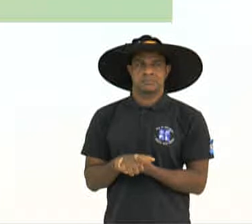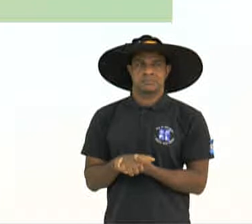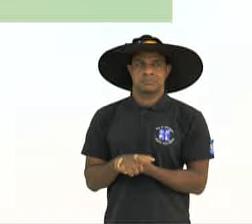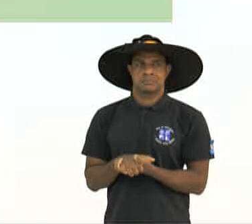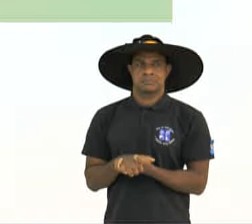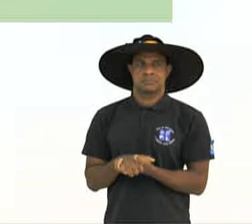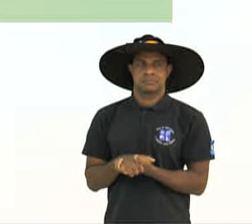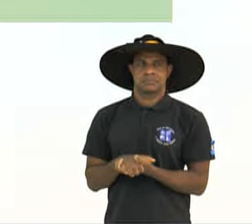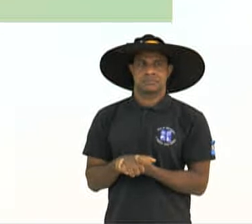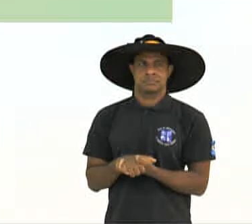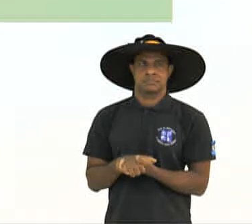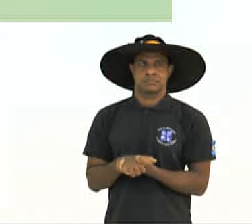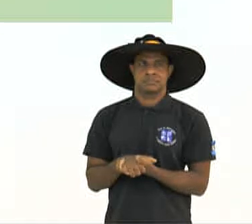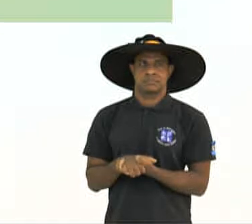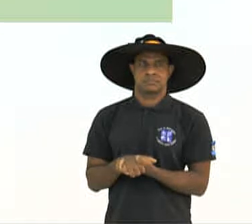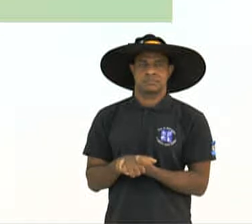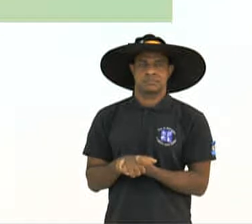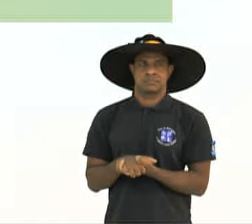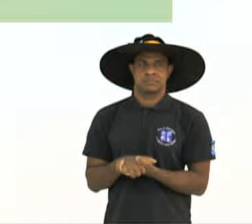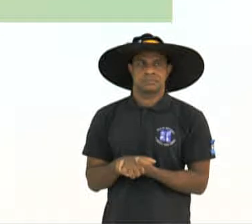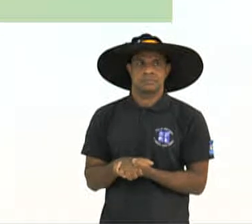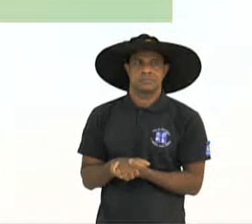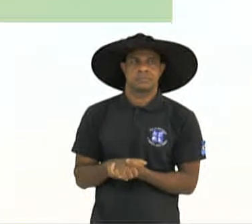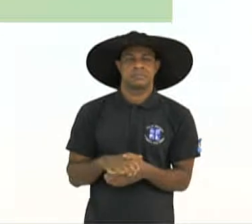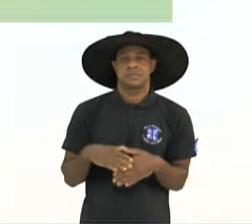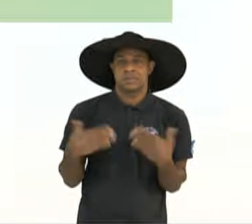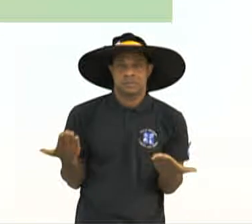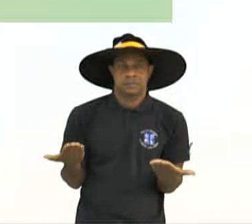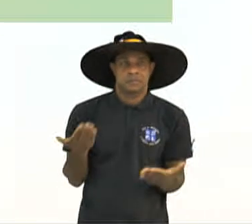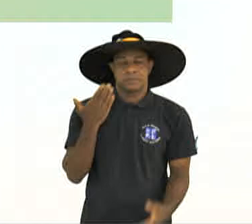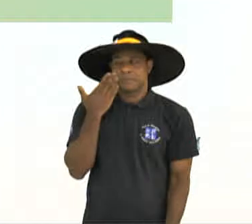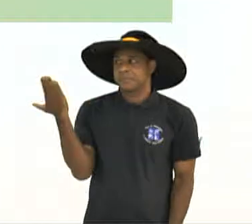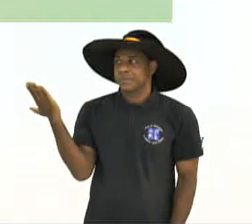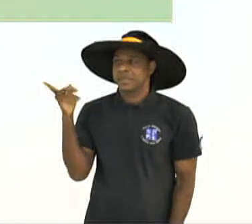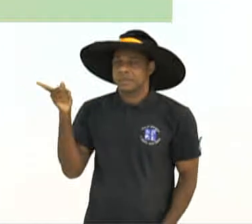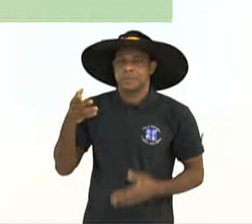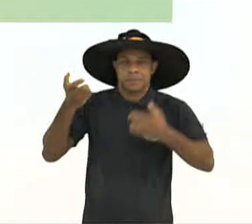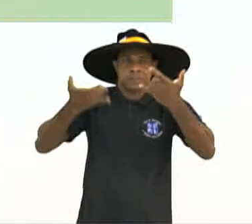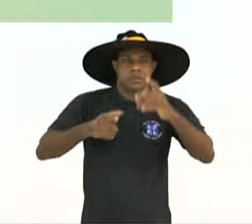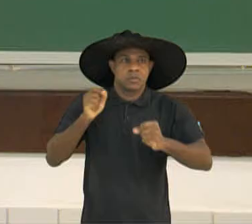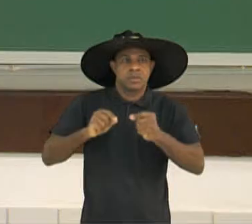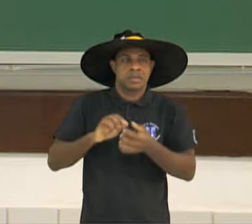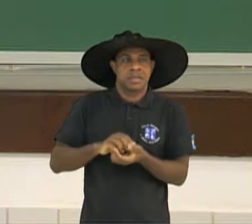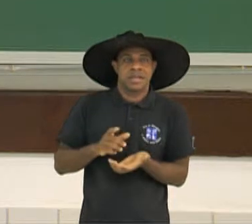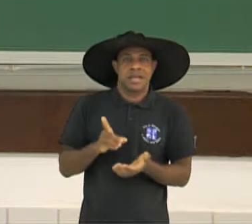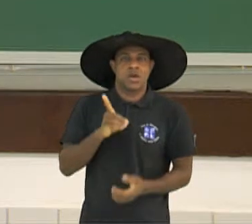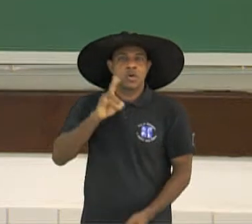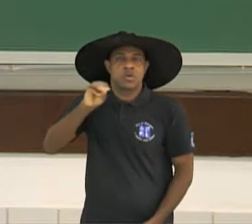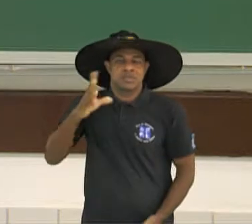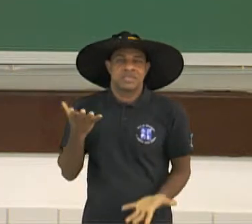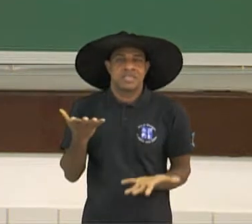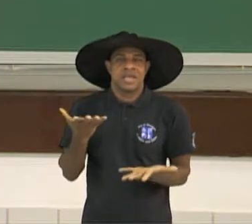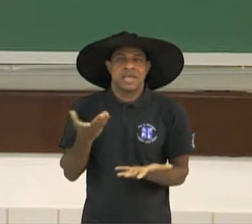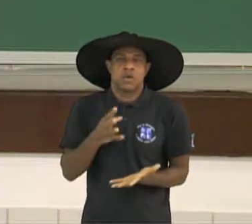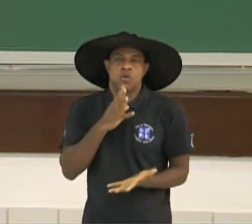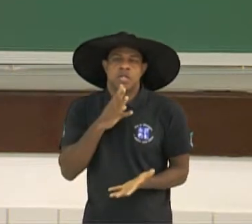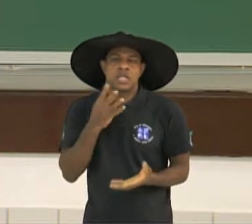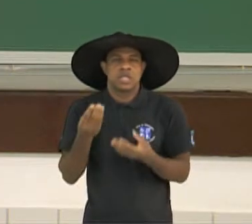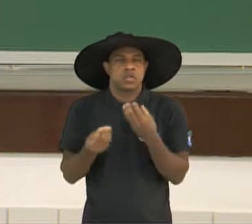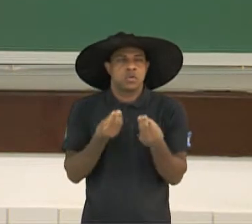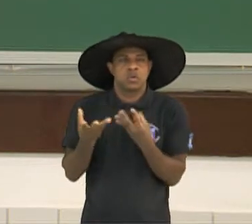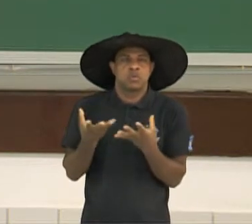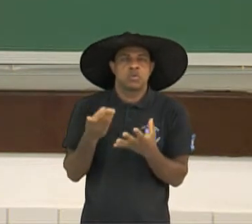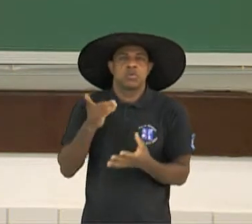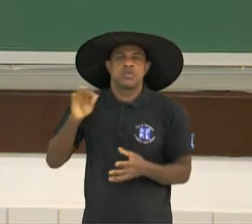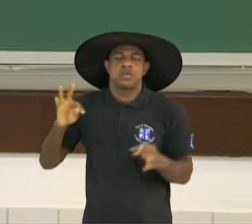Hallow Eve and eventually Halloween. Então, no caso aqui, a data ela é conhecida também como o Dia